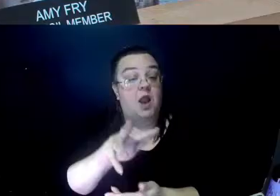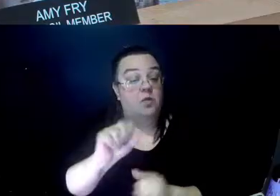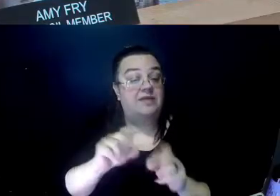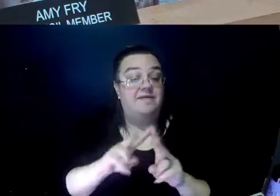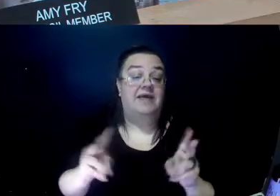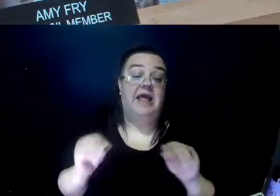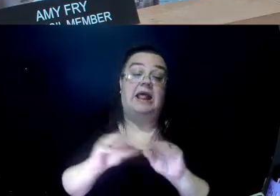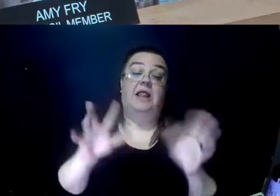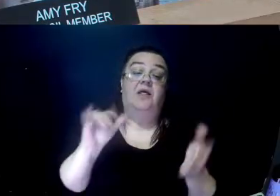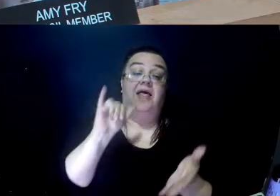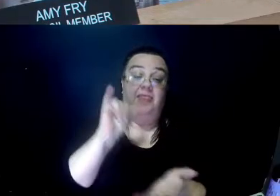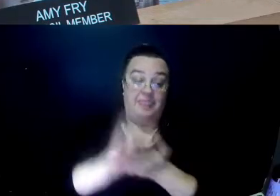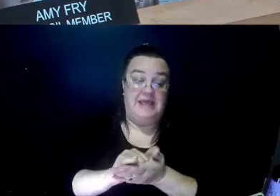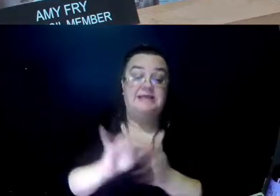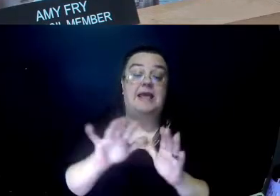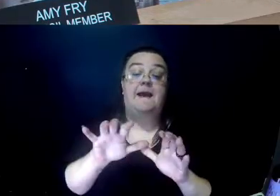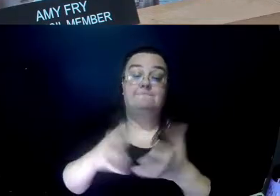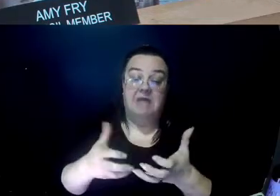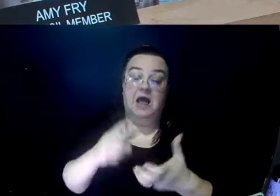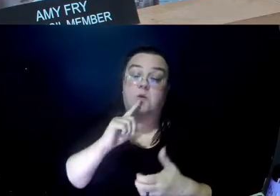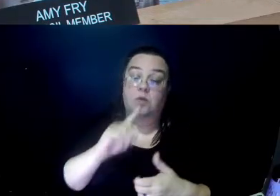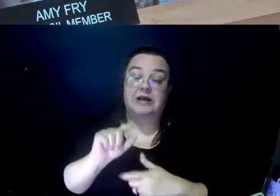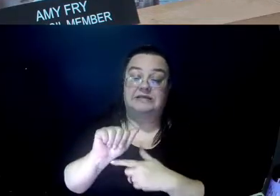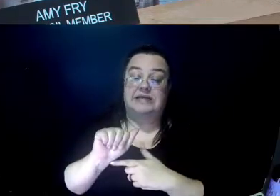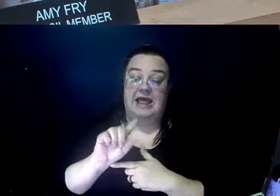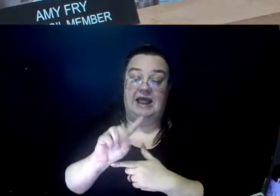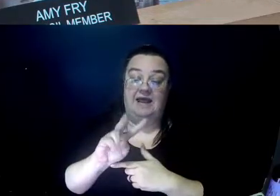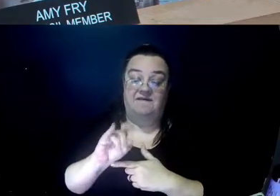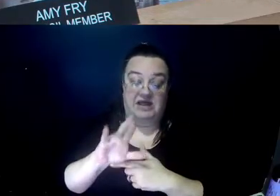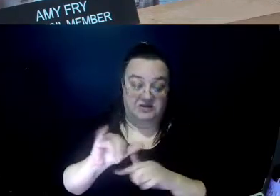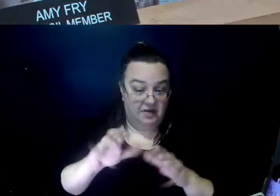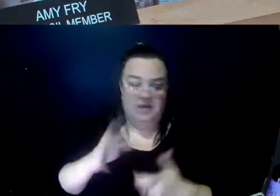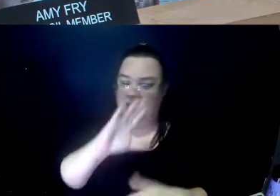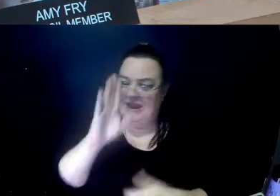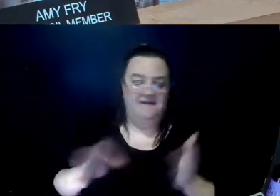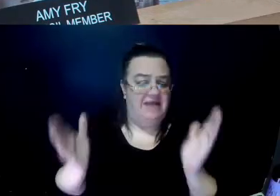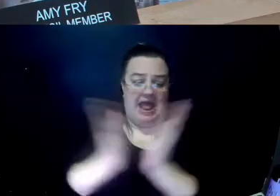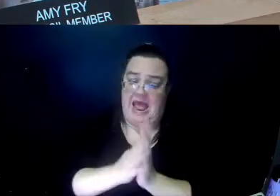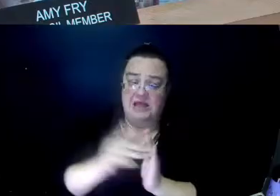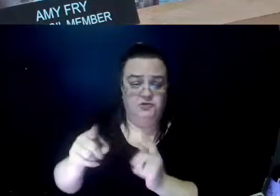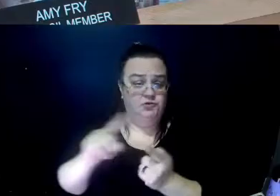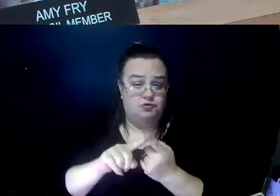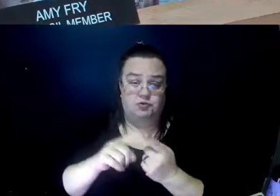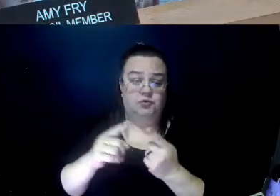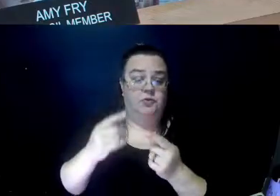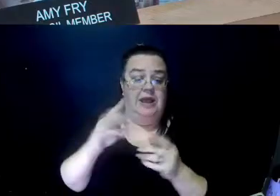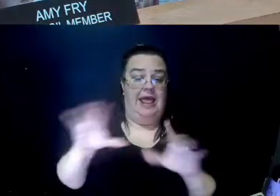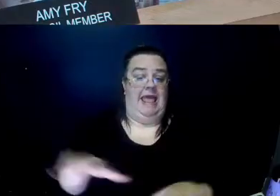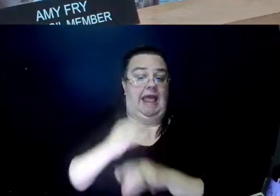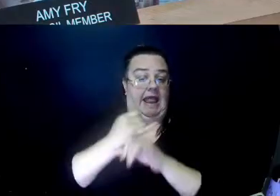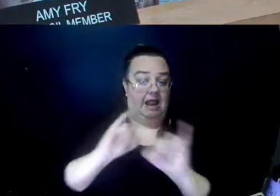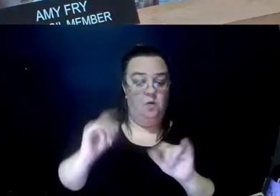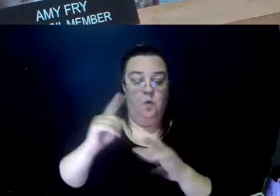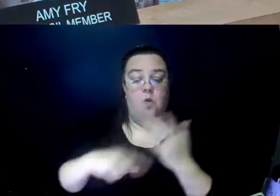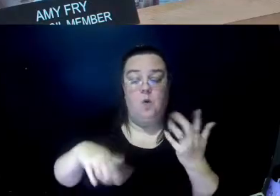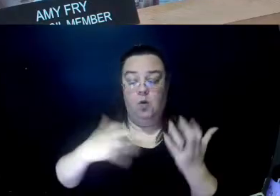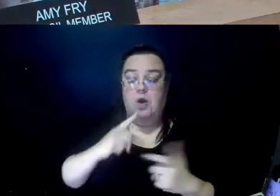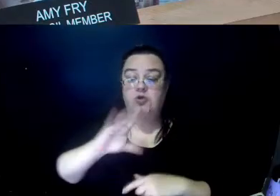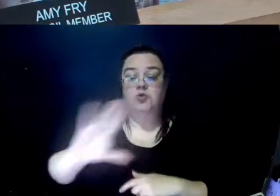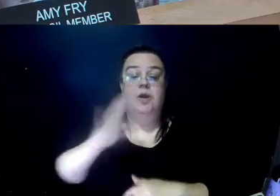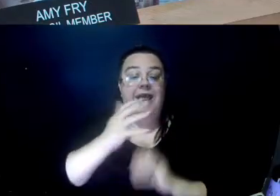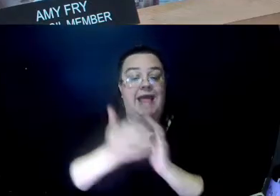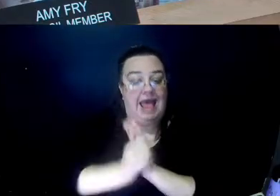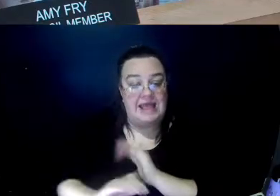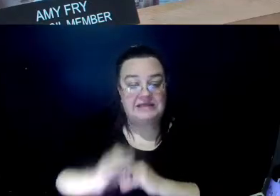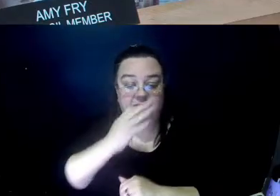body was an advisory body. We have never ever asked you not to act independently. What we want is your expert advice, which is independent